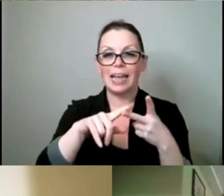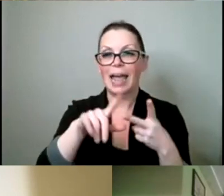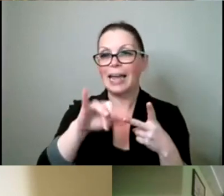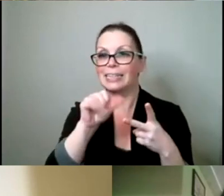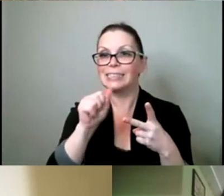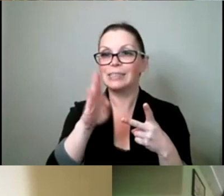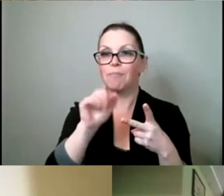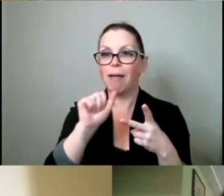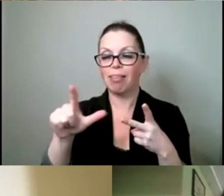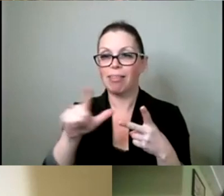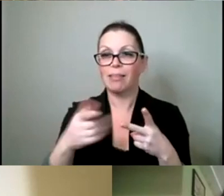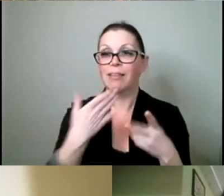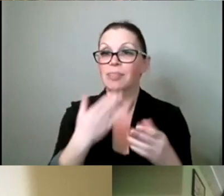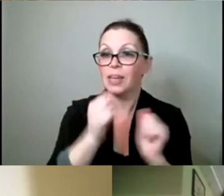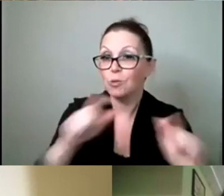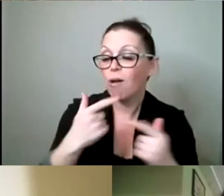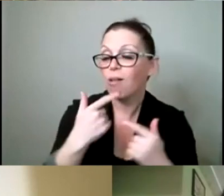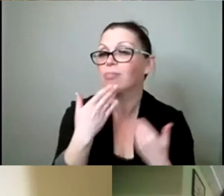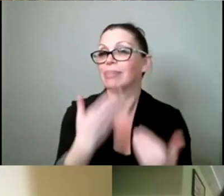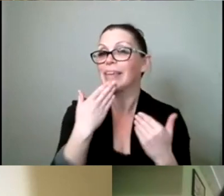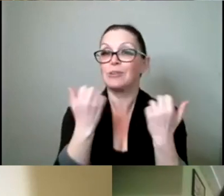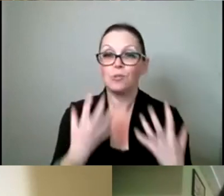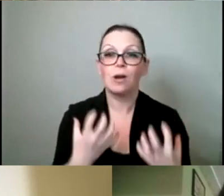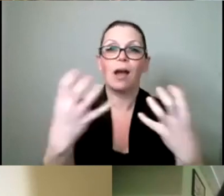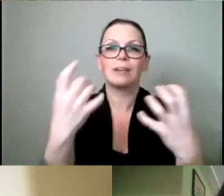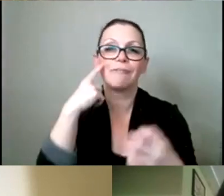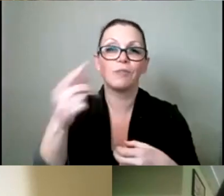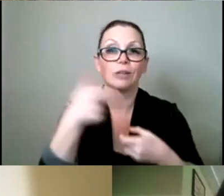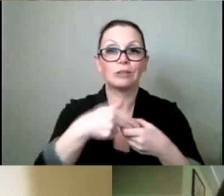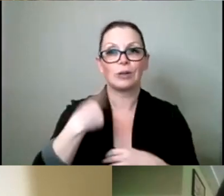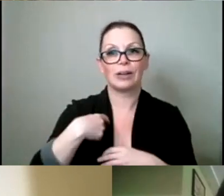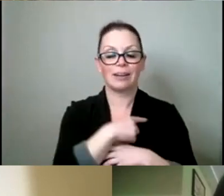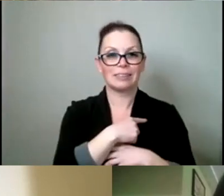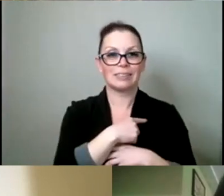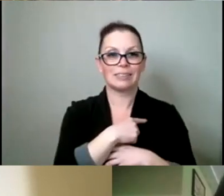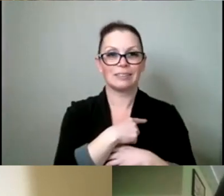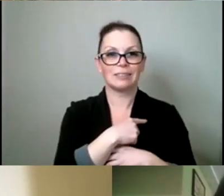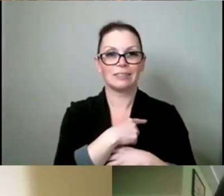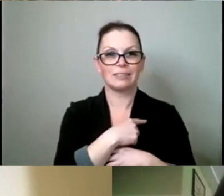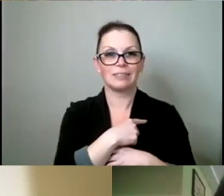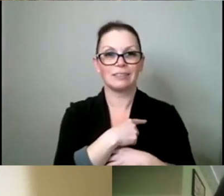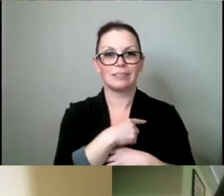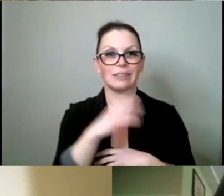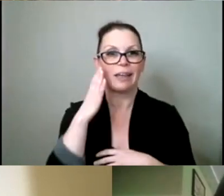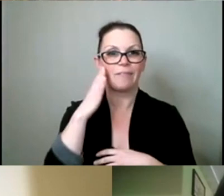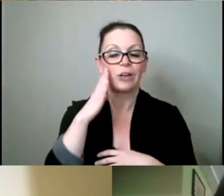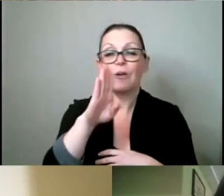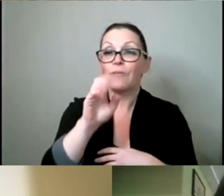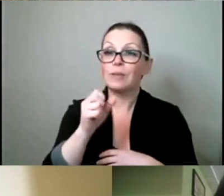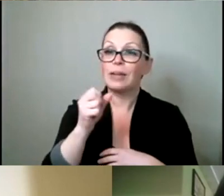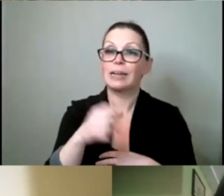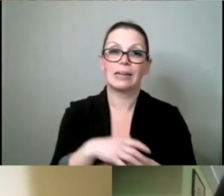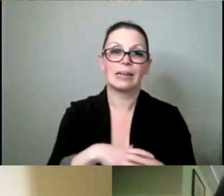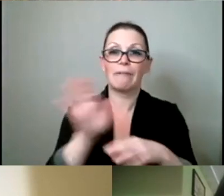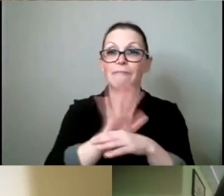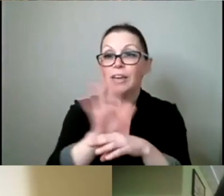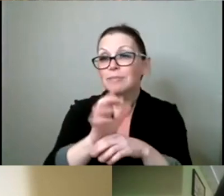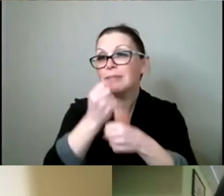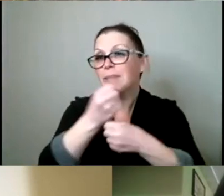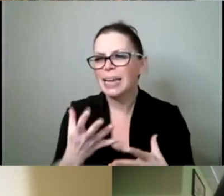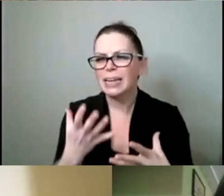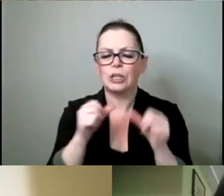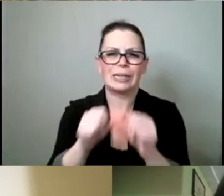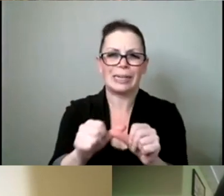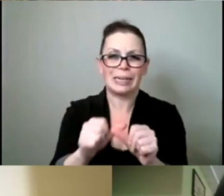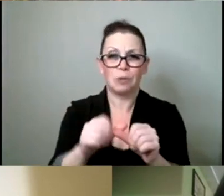you, everyone. And thank you in the audience for joining us and for, you know, being filmmakers. Keep your creativity flowing. We